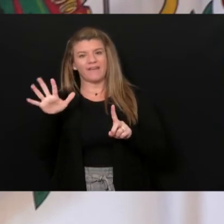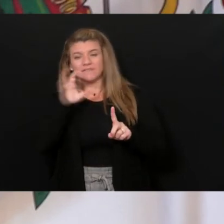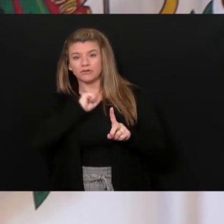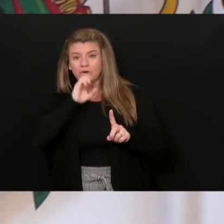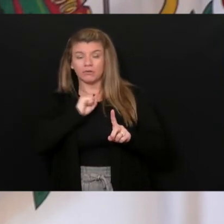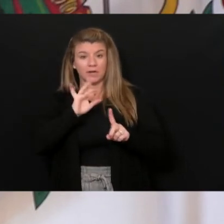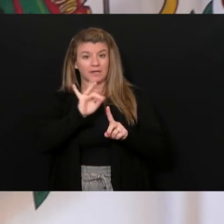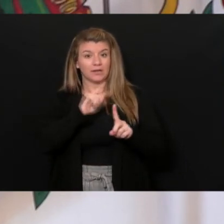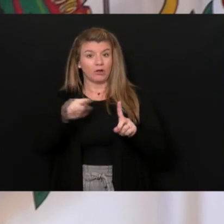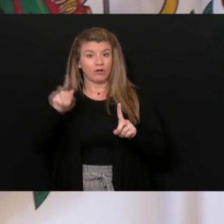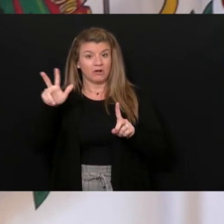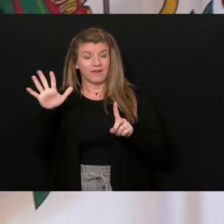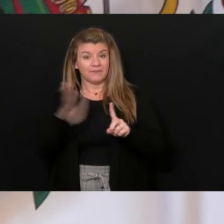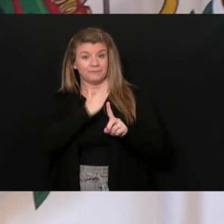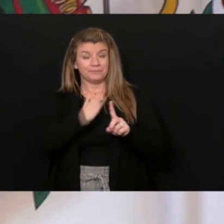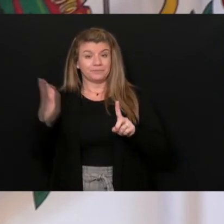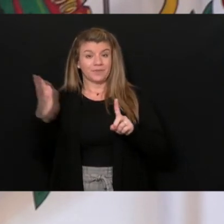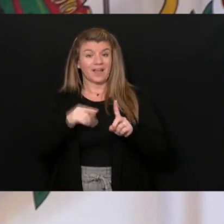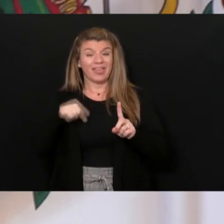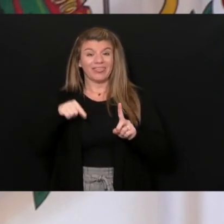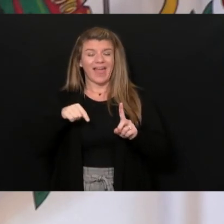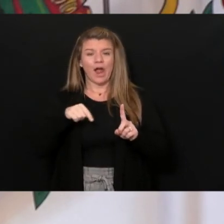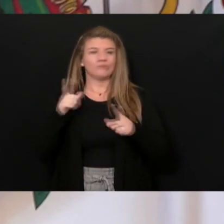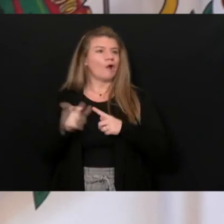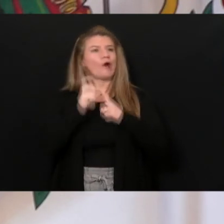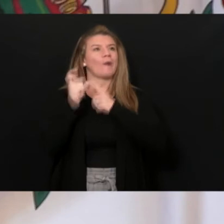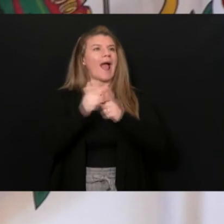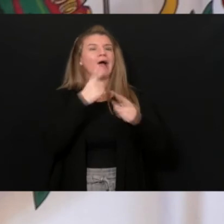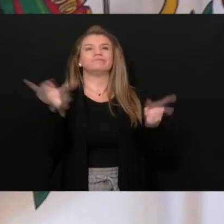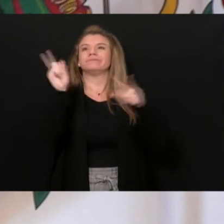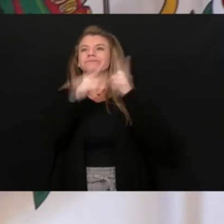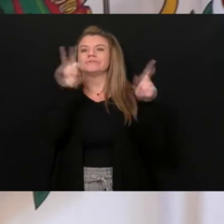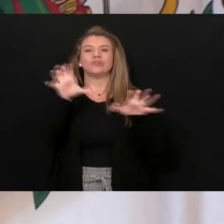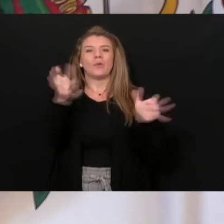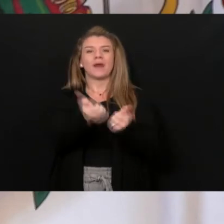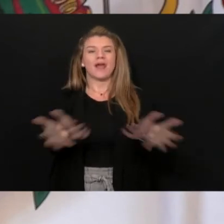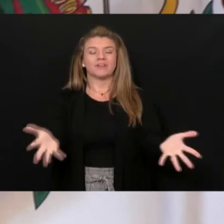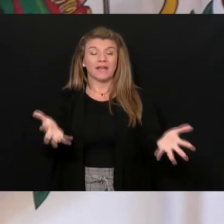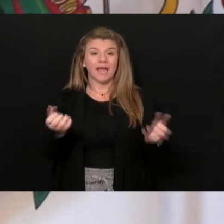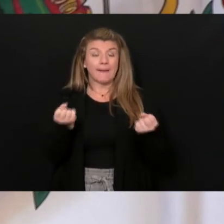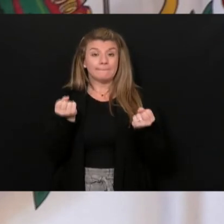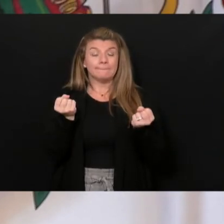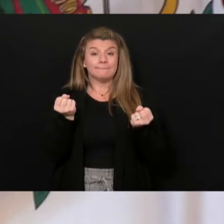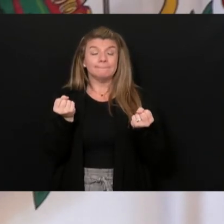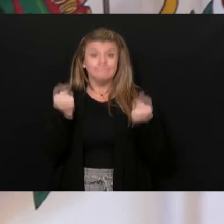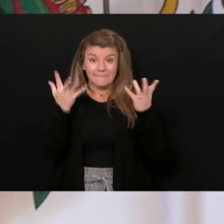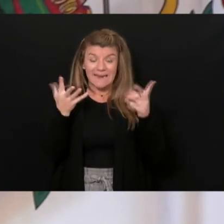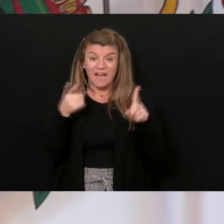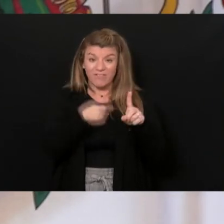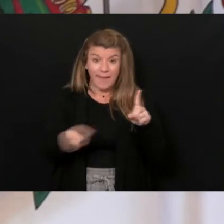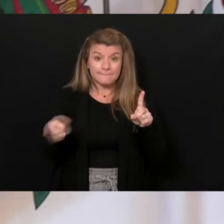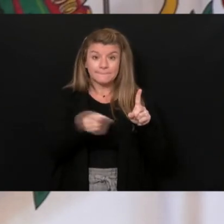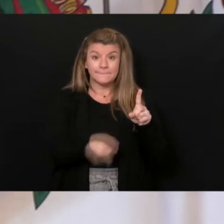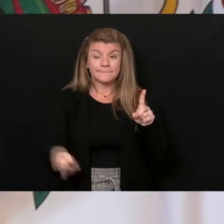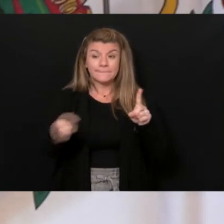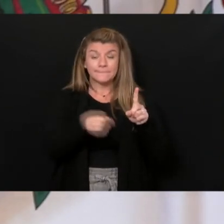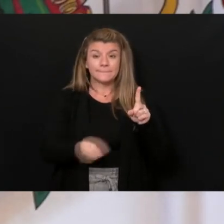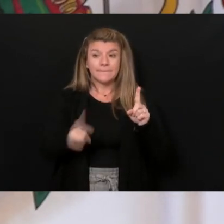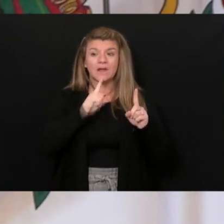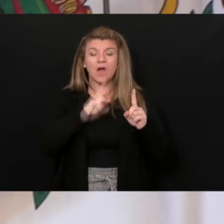age, they're running around everywhere under the sun, and many of them